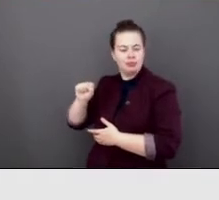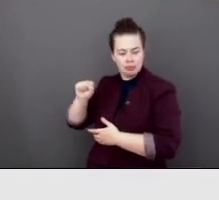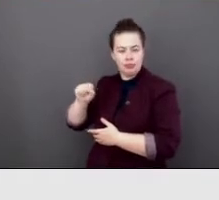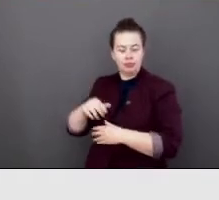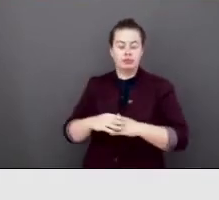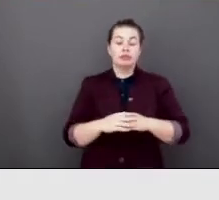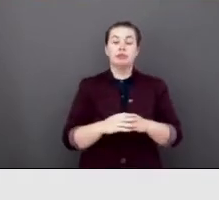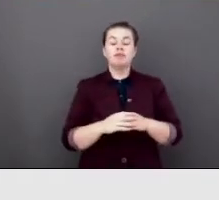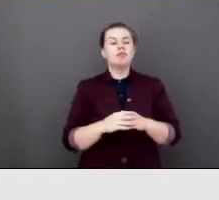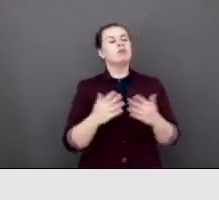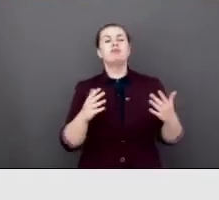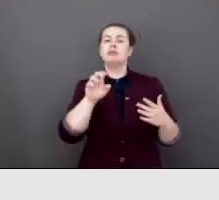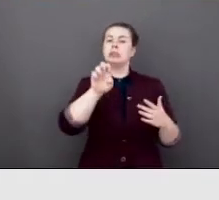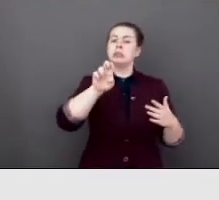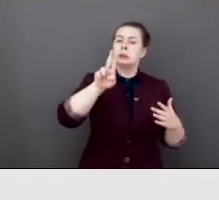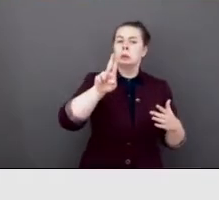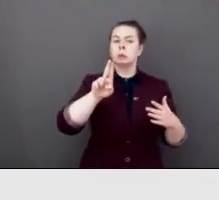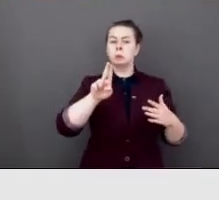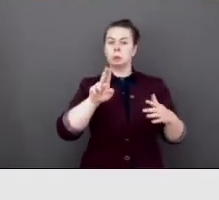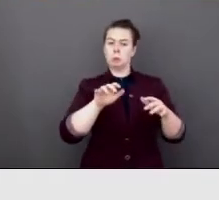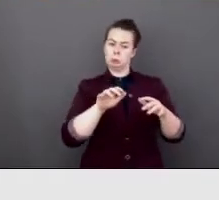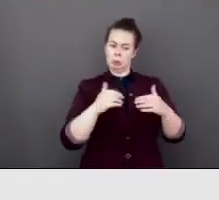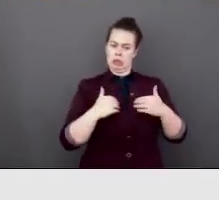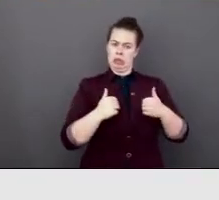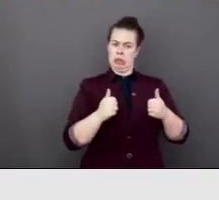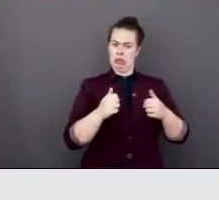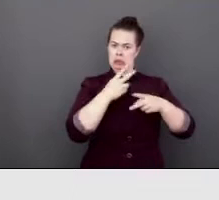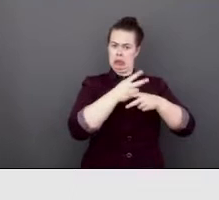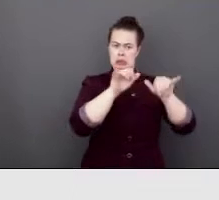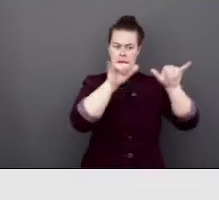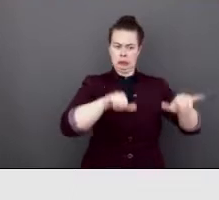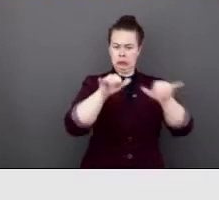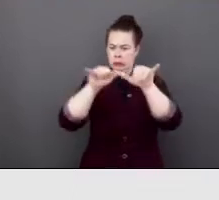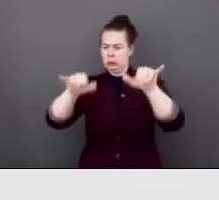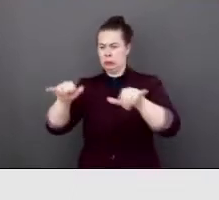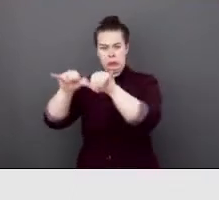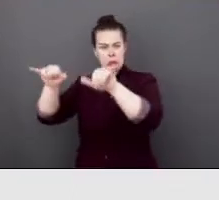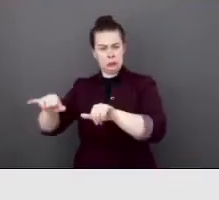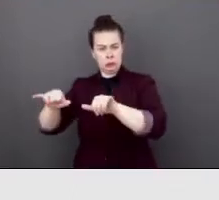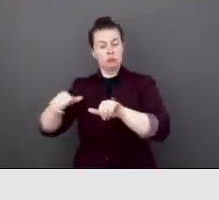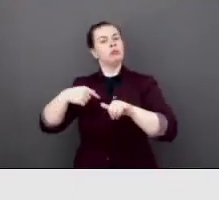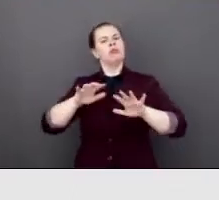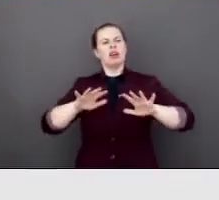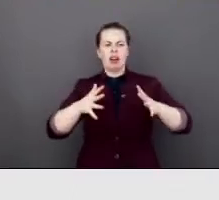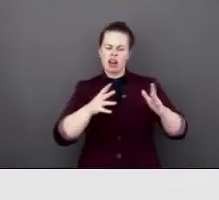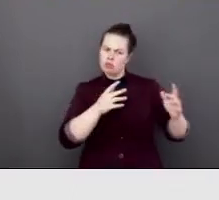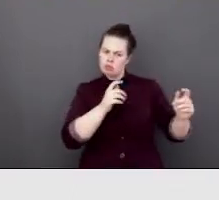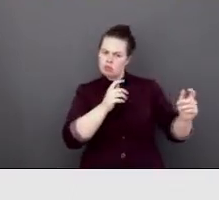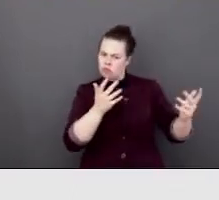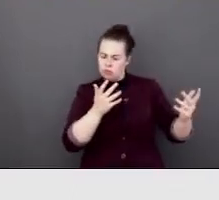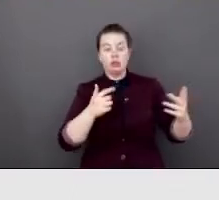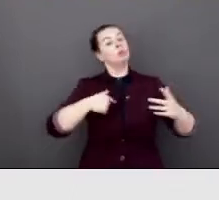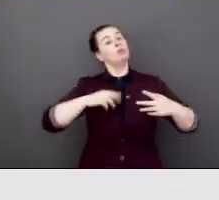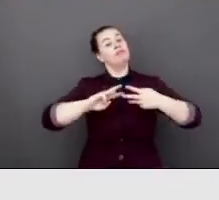To map different healthcare models in Europe and to create the Conops, we interviewed Shape's partners involved